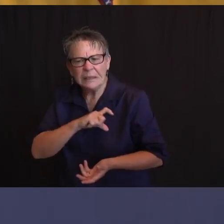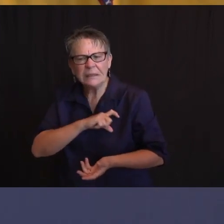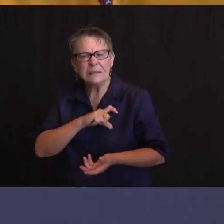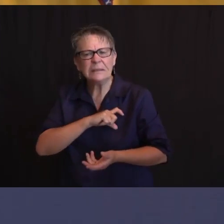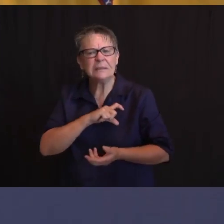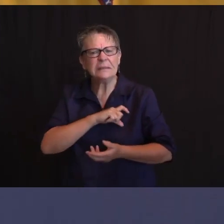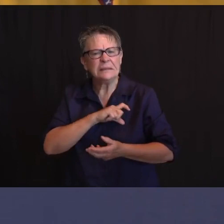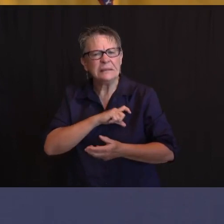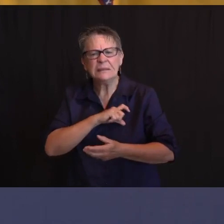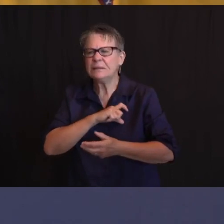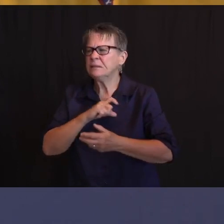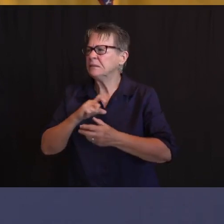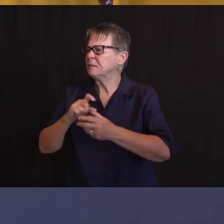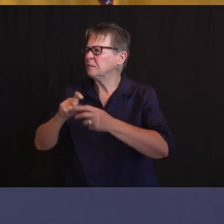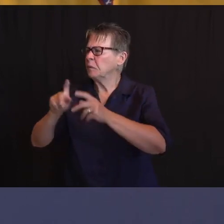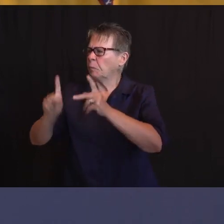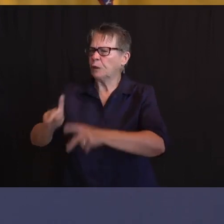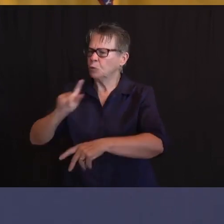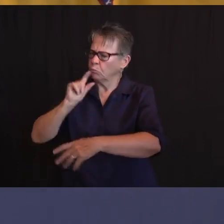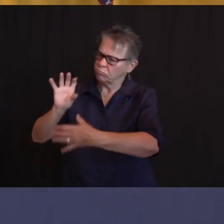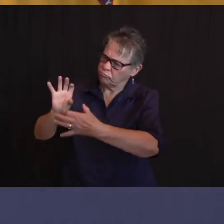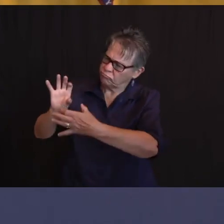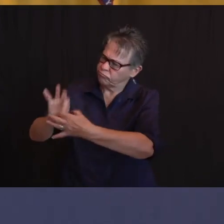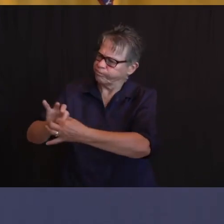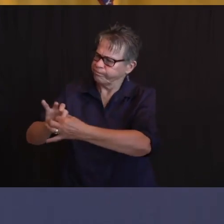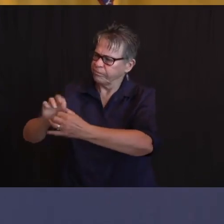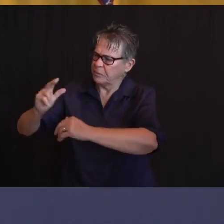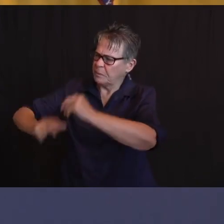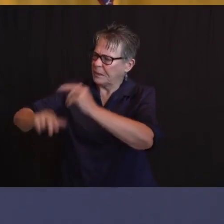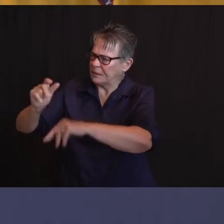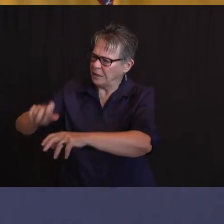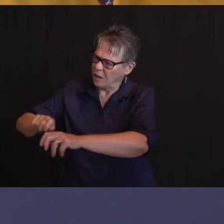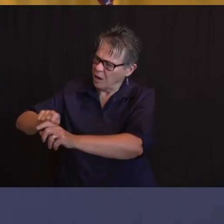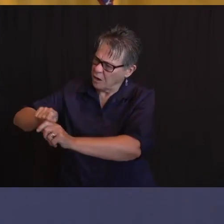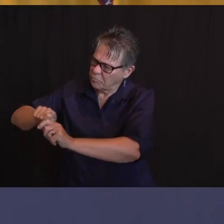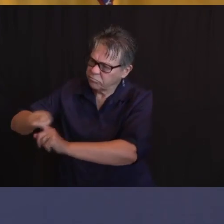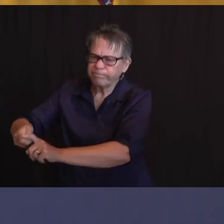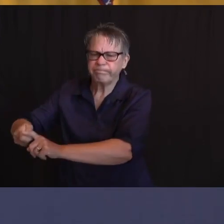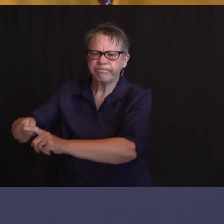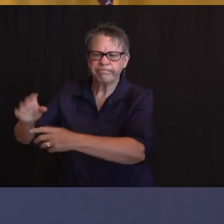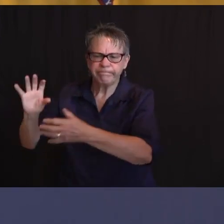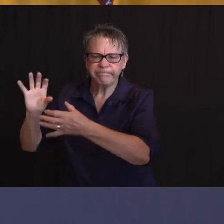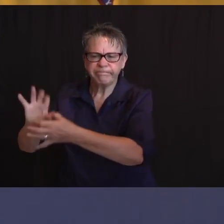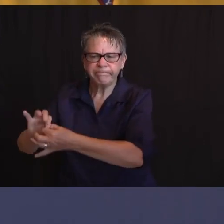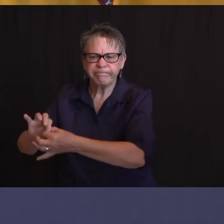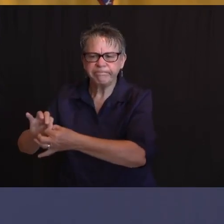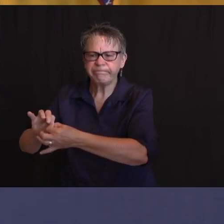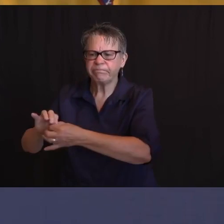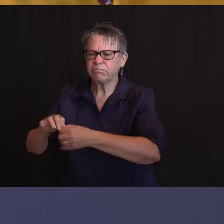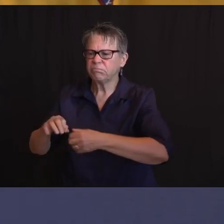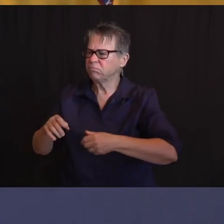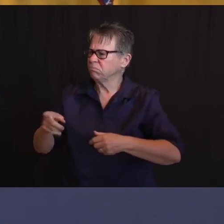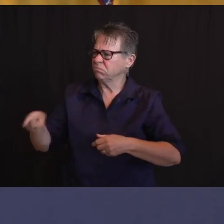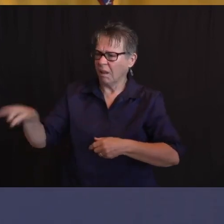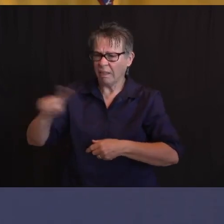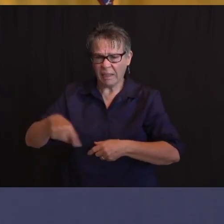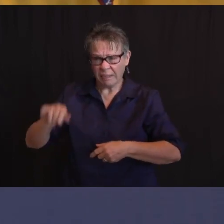order? The answer is yes. I mean, I think, you know, with all due respect to we want to be free